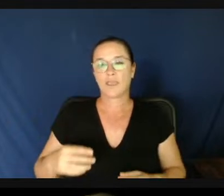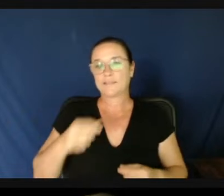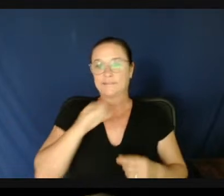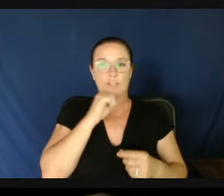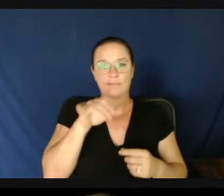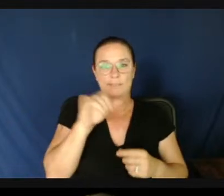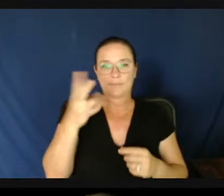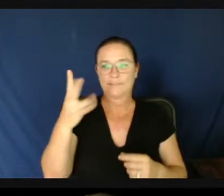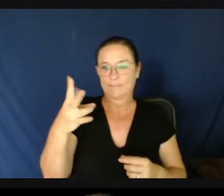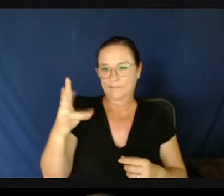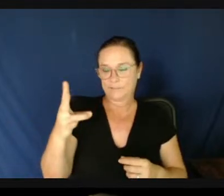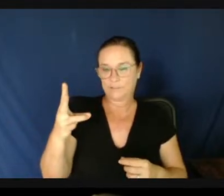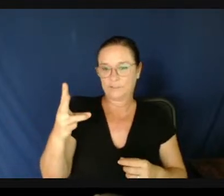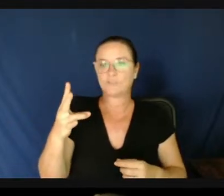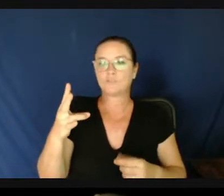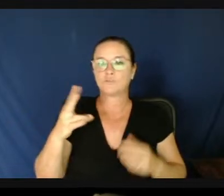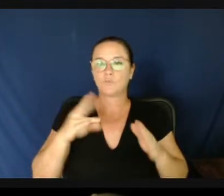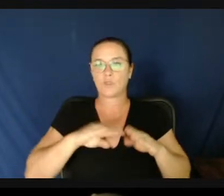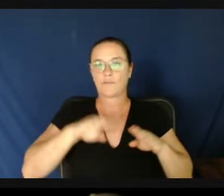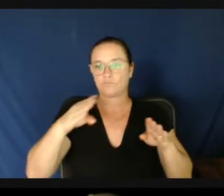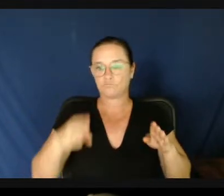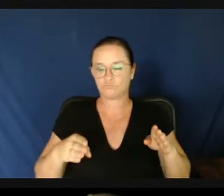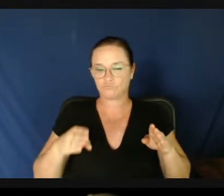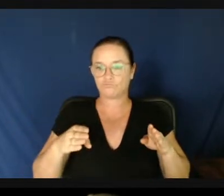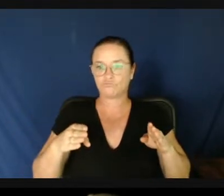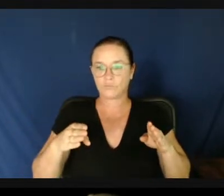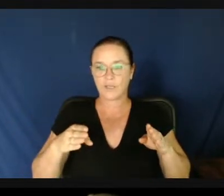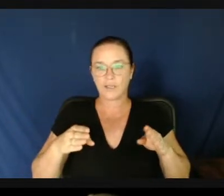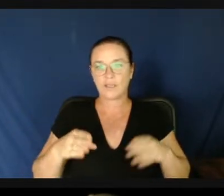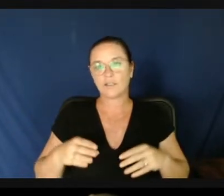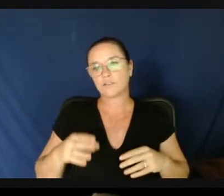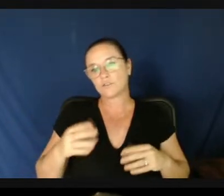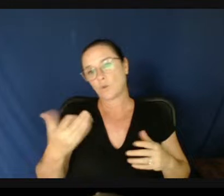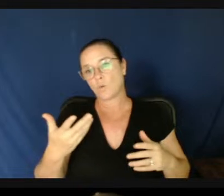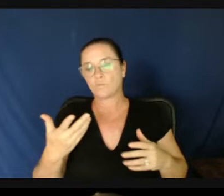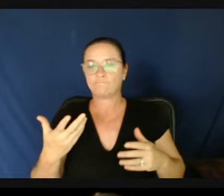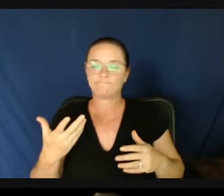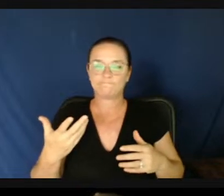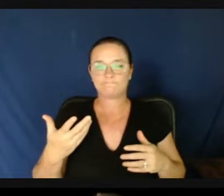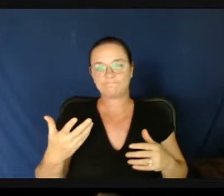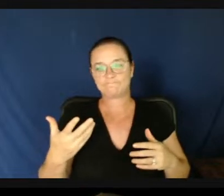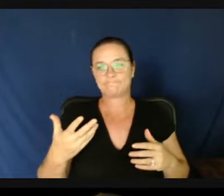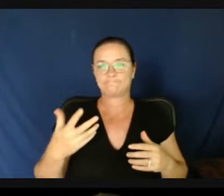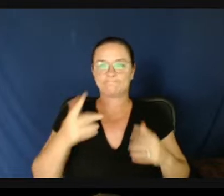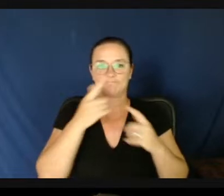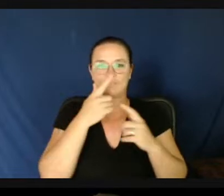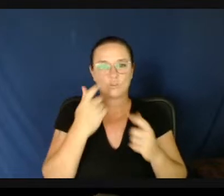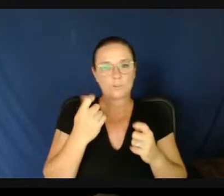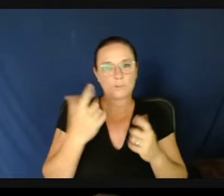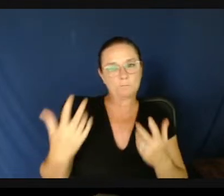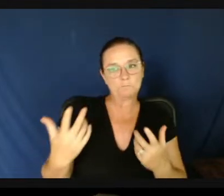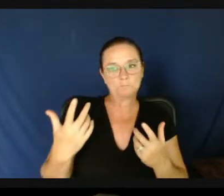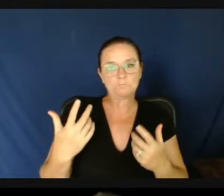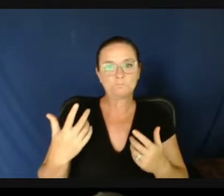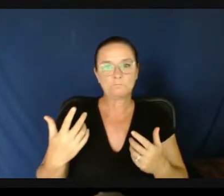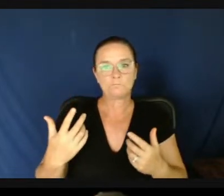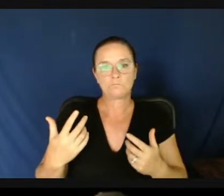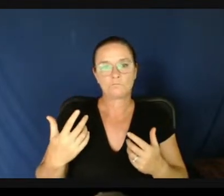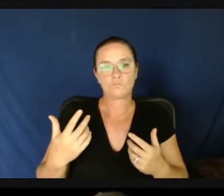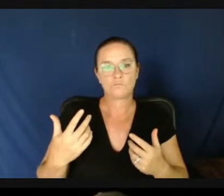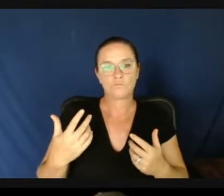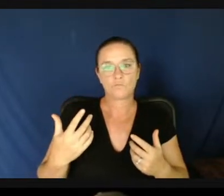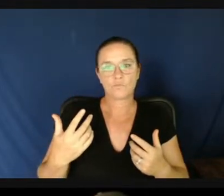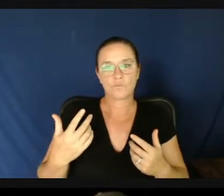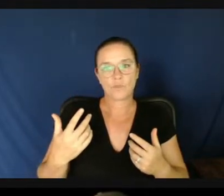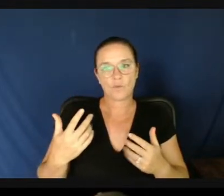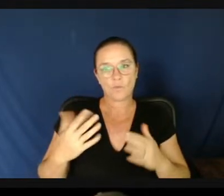this abnormal activity for the pattern that was established before. So we came and exceeded